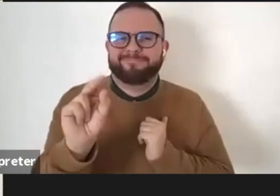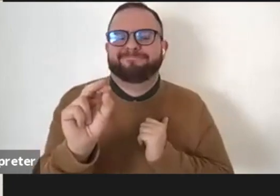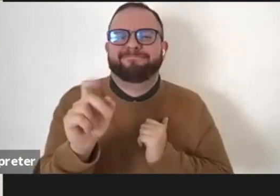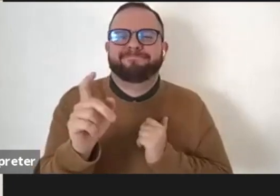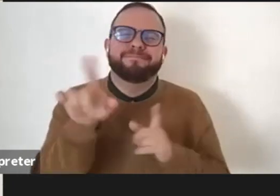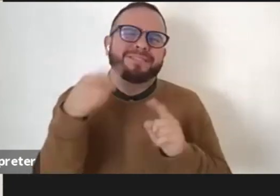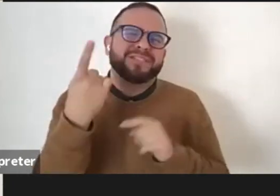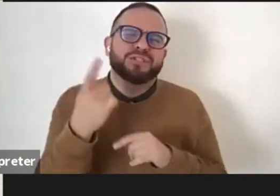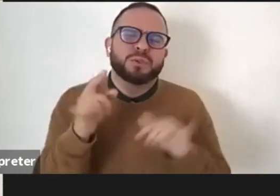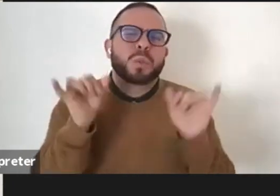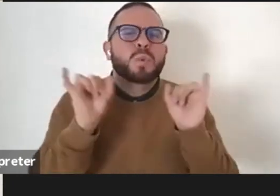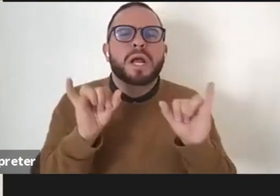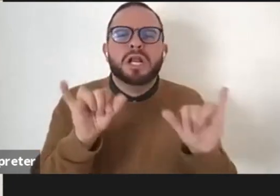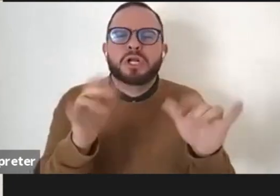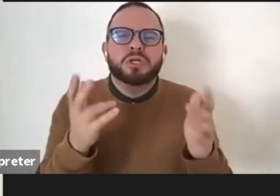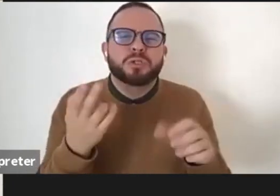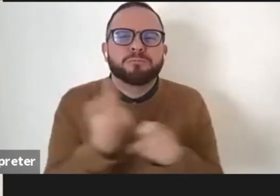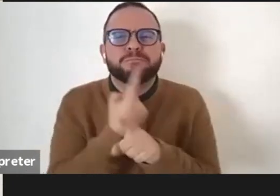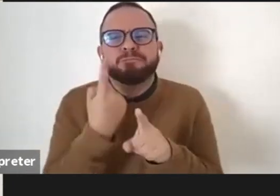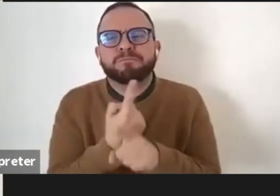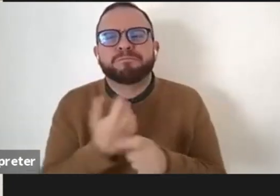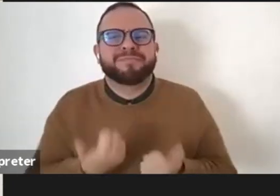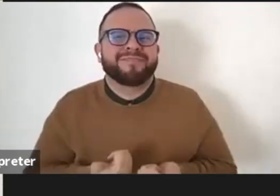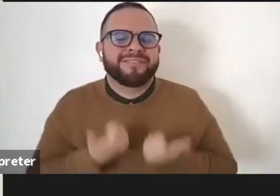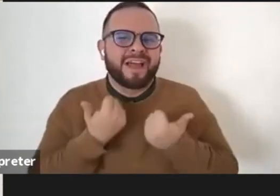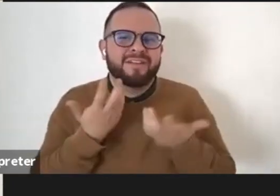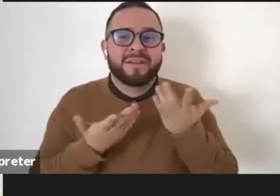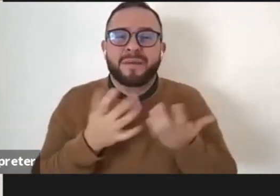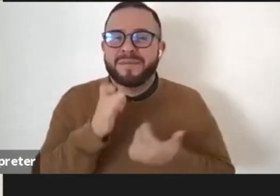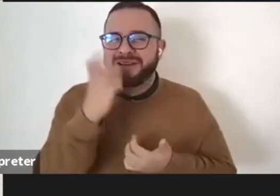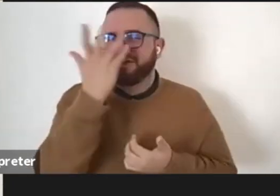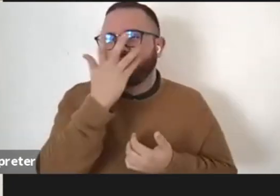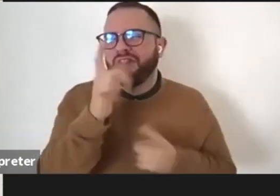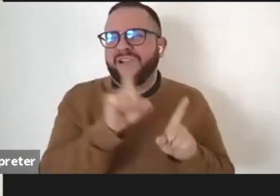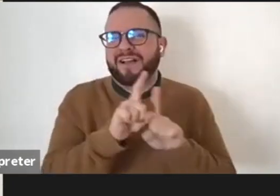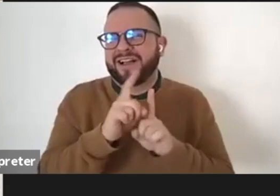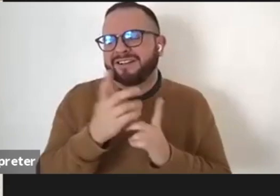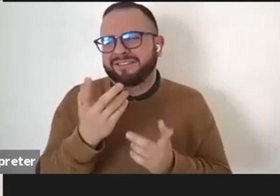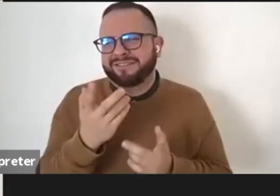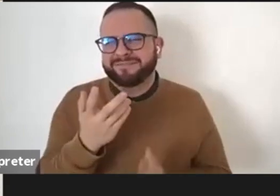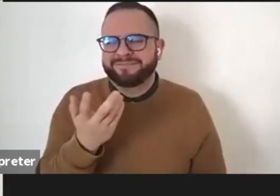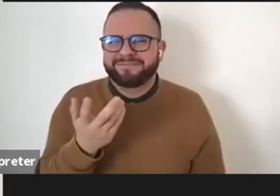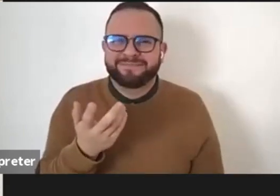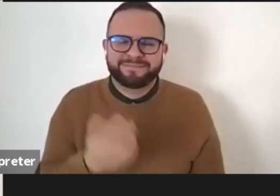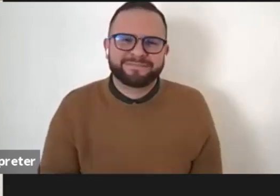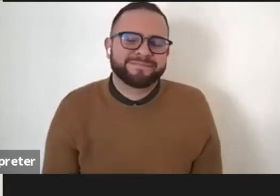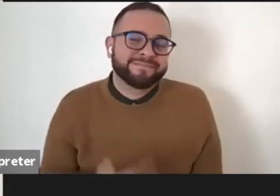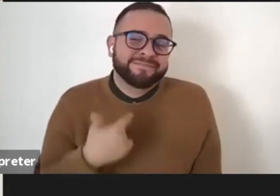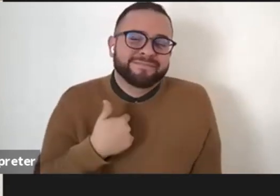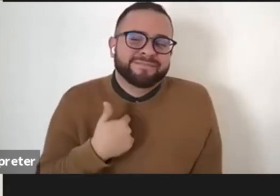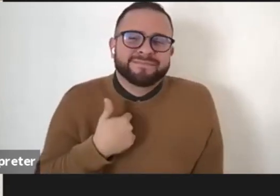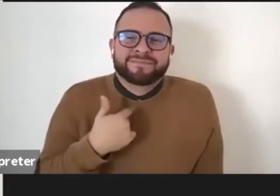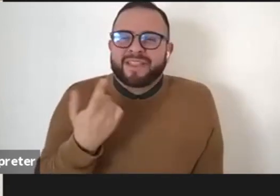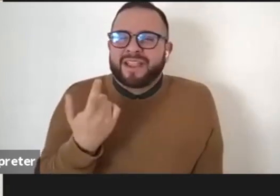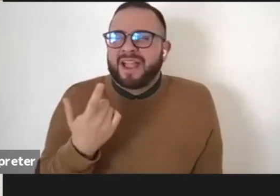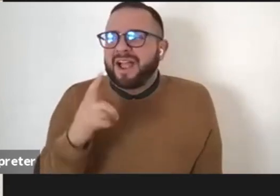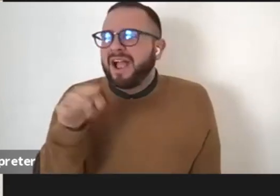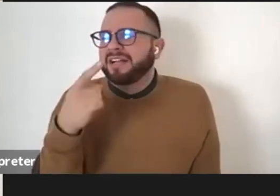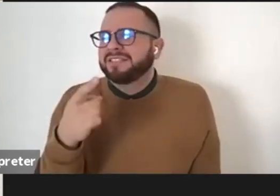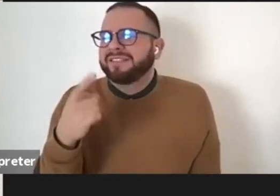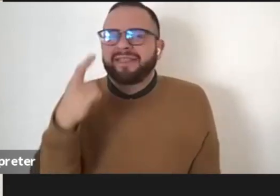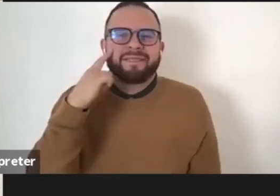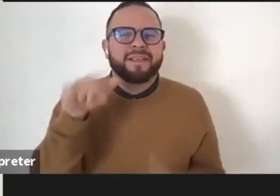lives that don't look as it seems. And I think it just shows also, I mean, it just makes me think of a sentence, it's a